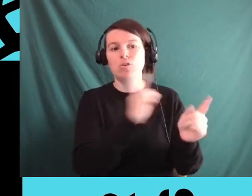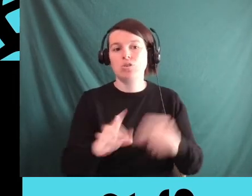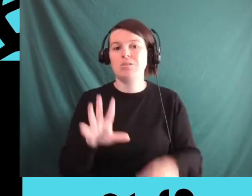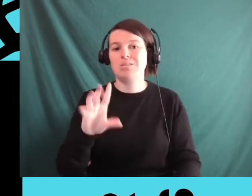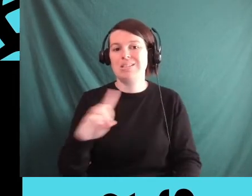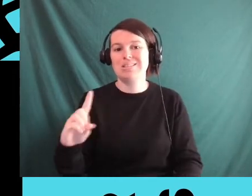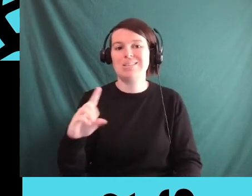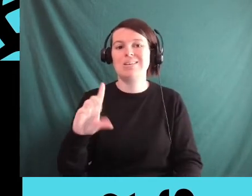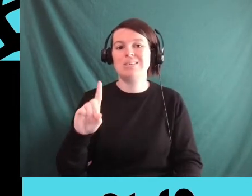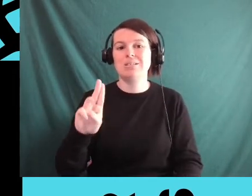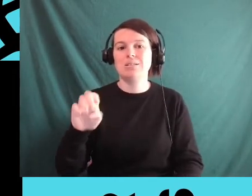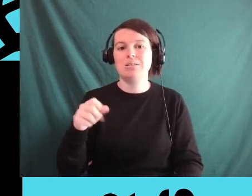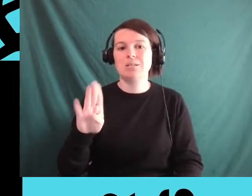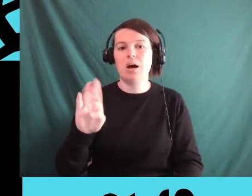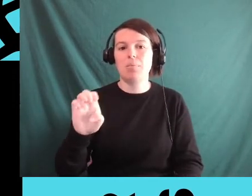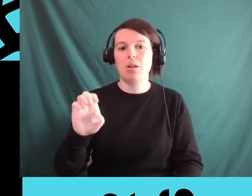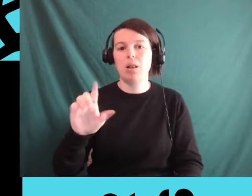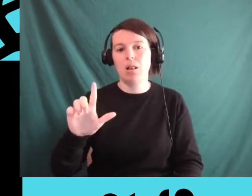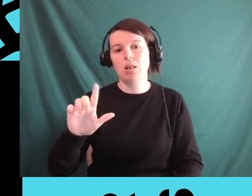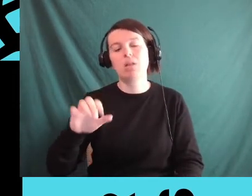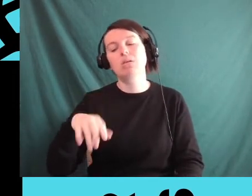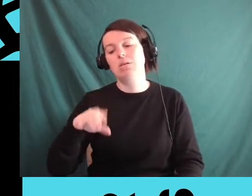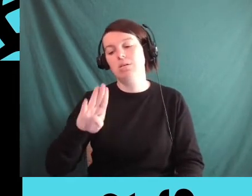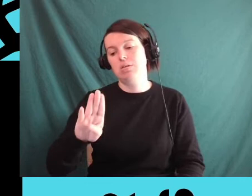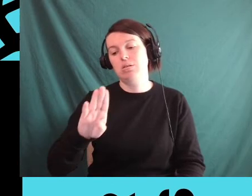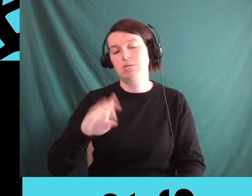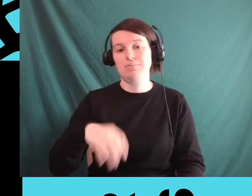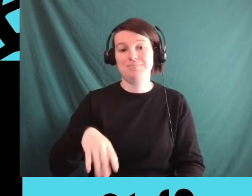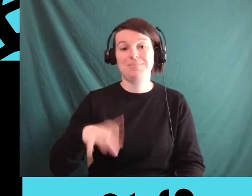Design's binders are more like $60.